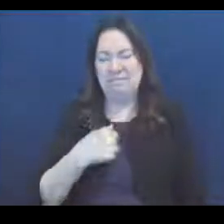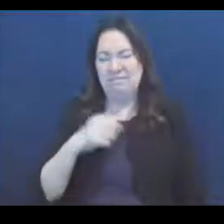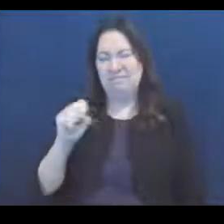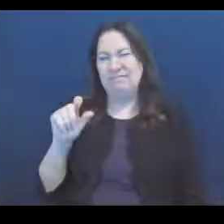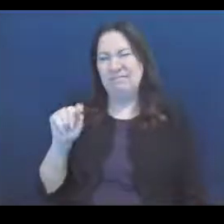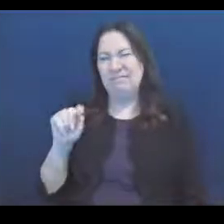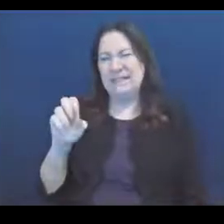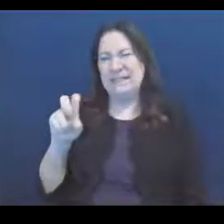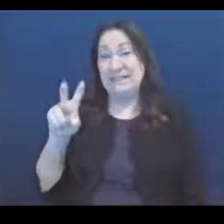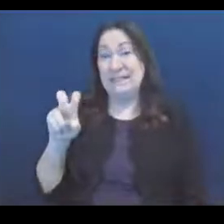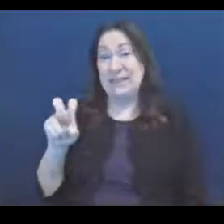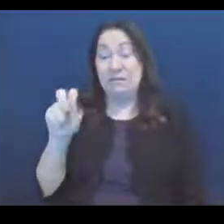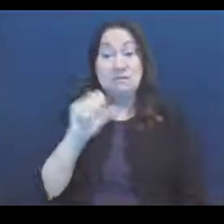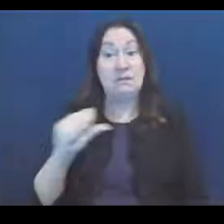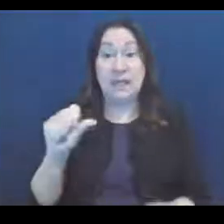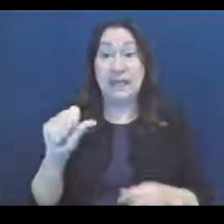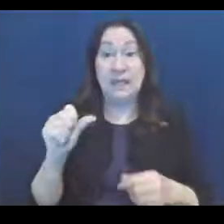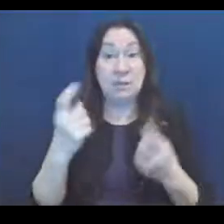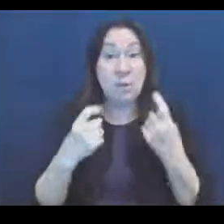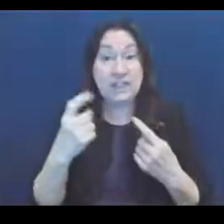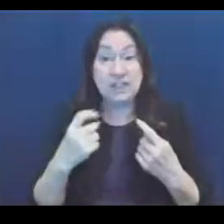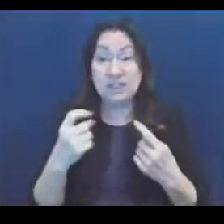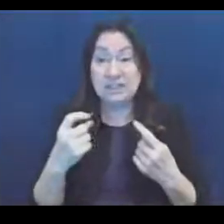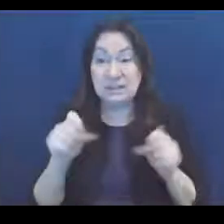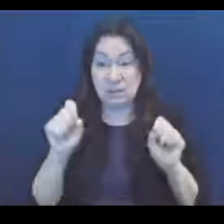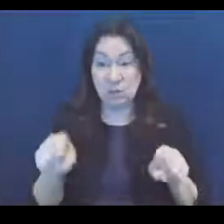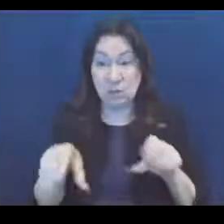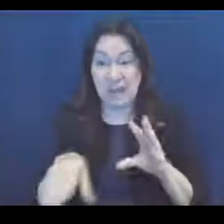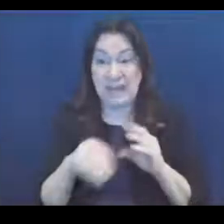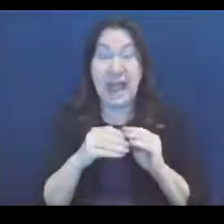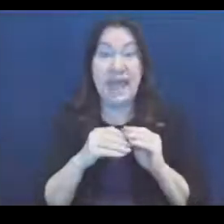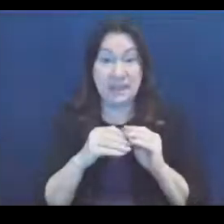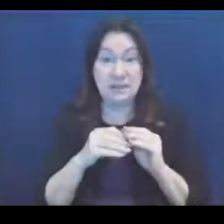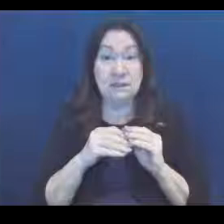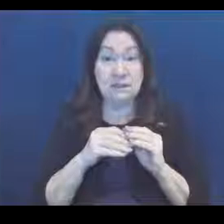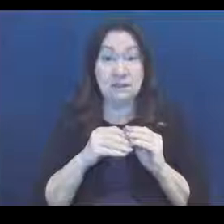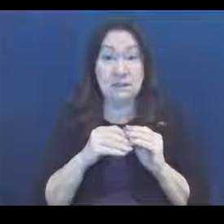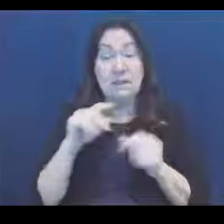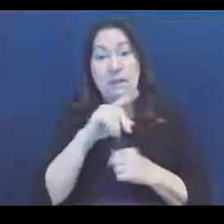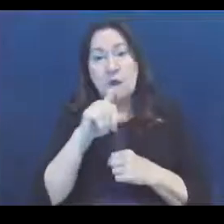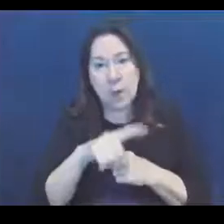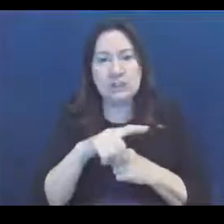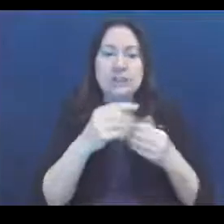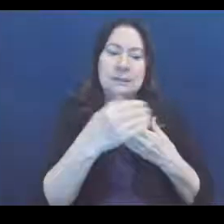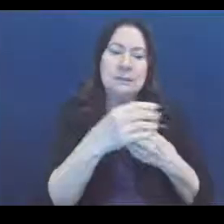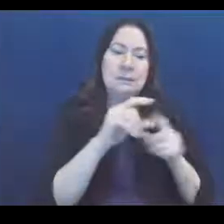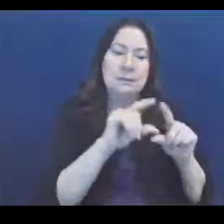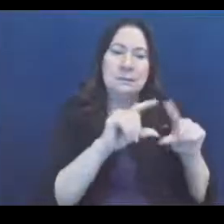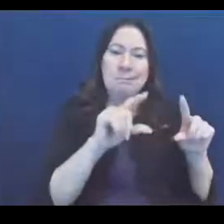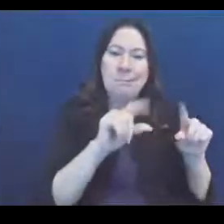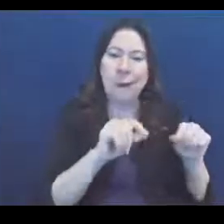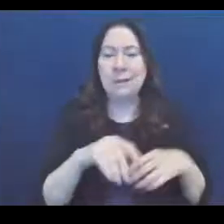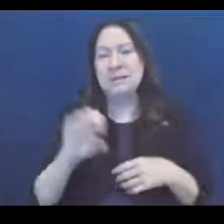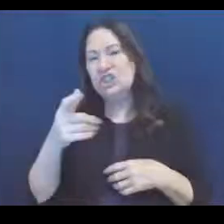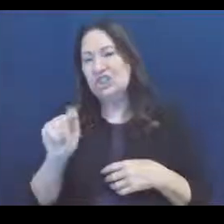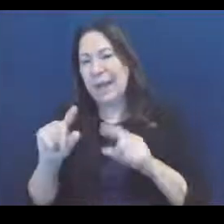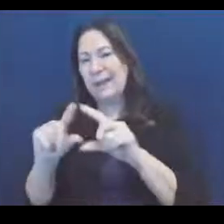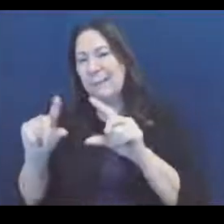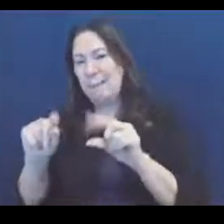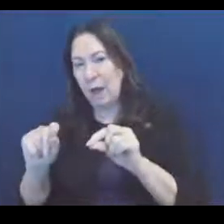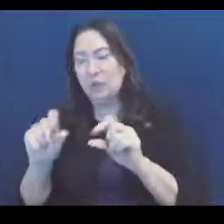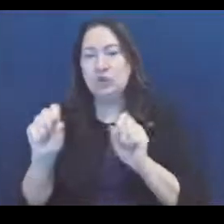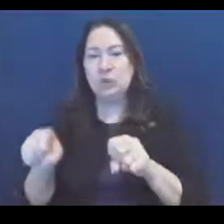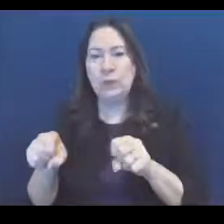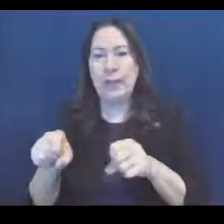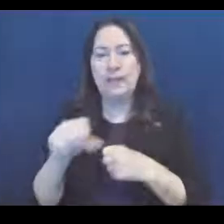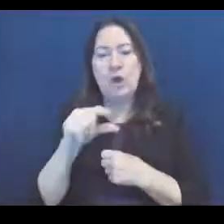If anyone has any questions, feel free to put them in the question box or the chat box that you have on your